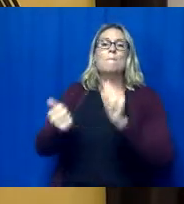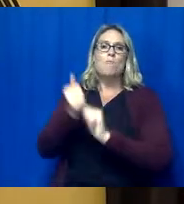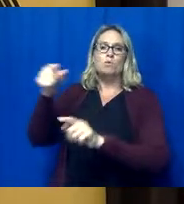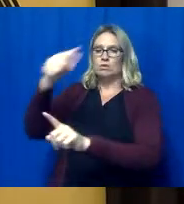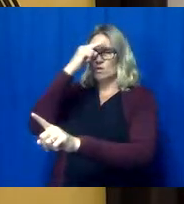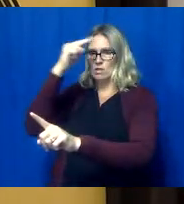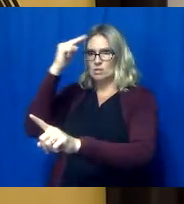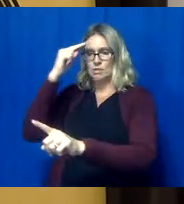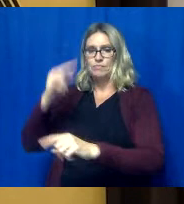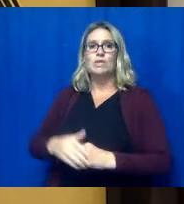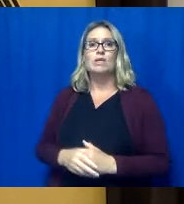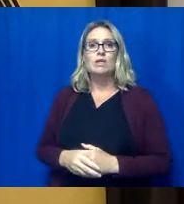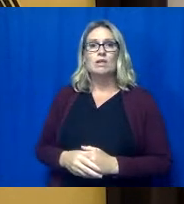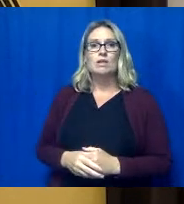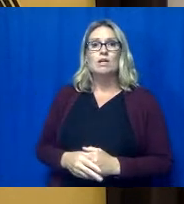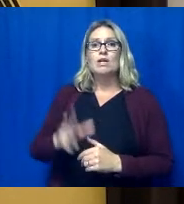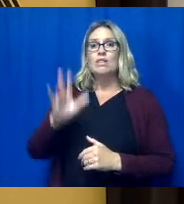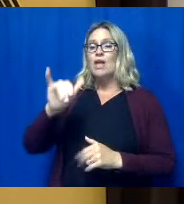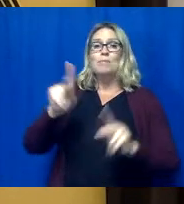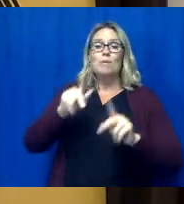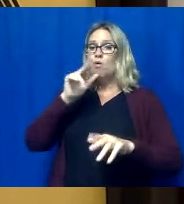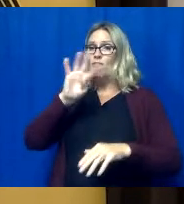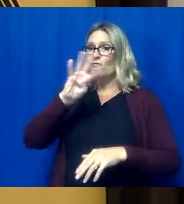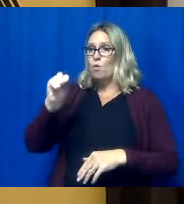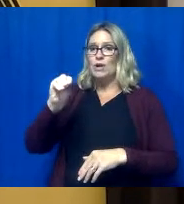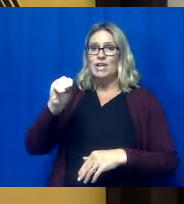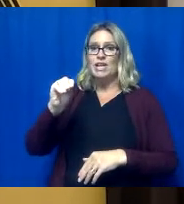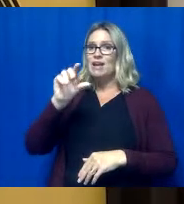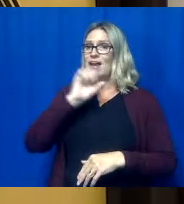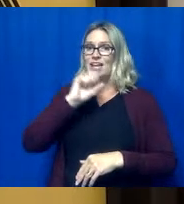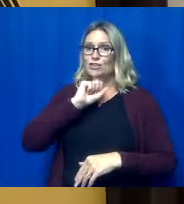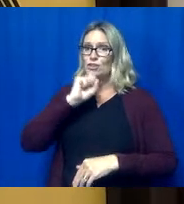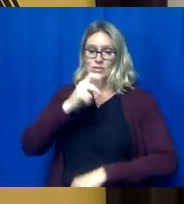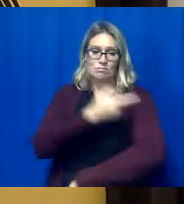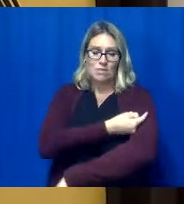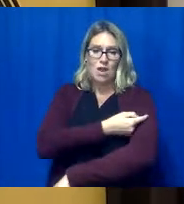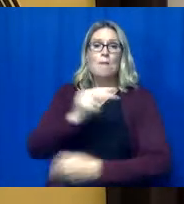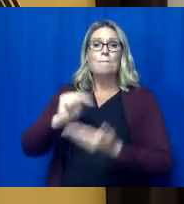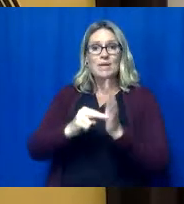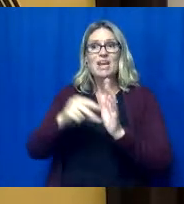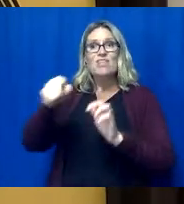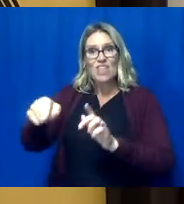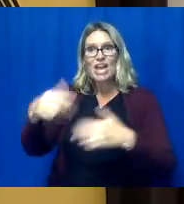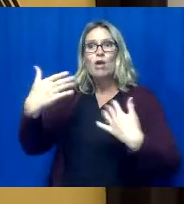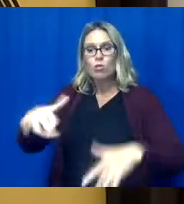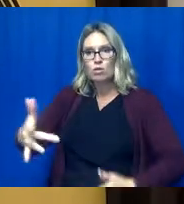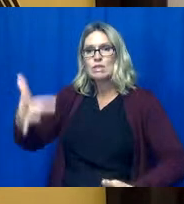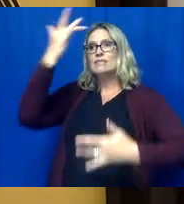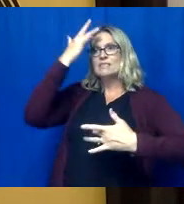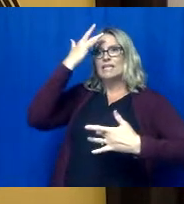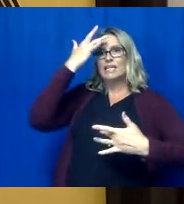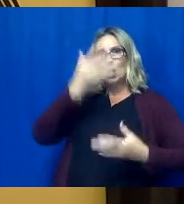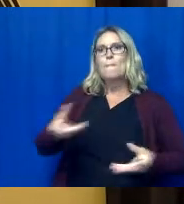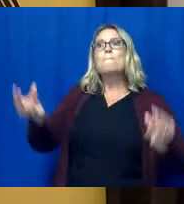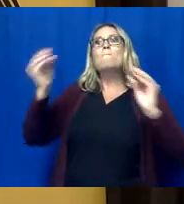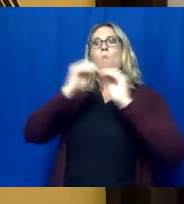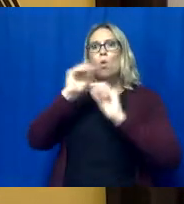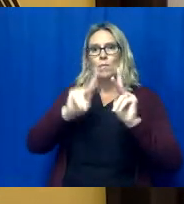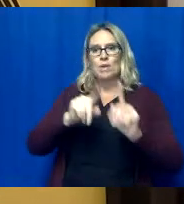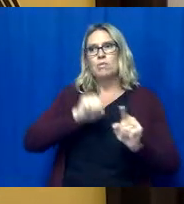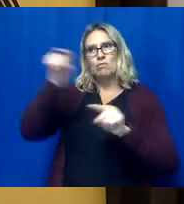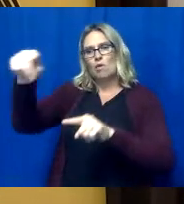individuals 40 years of age and older are 31 times more likely to be hospitalized than those fully vaccinated.